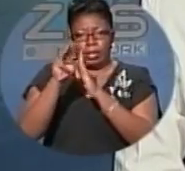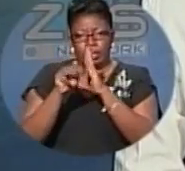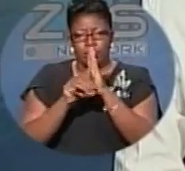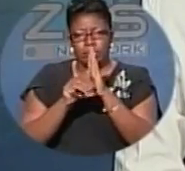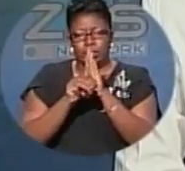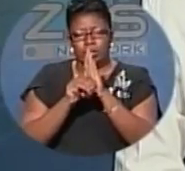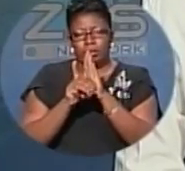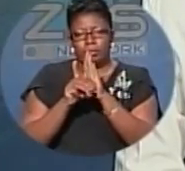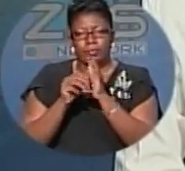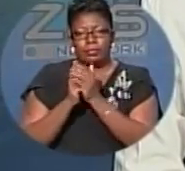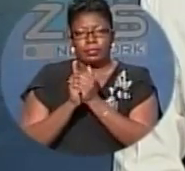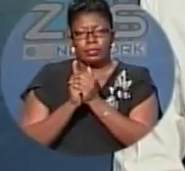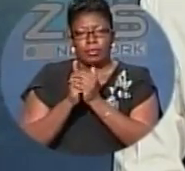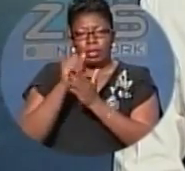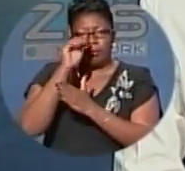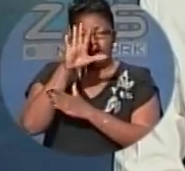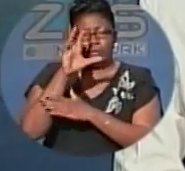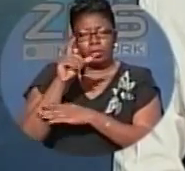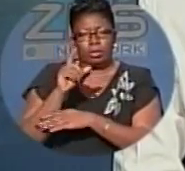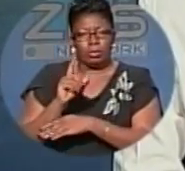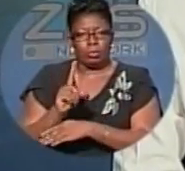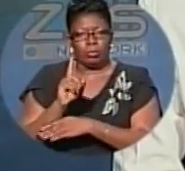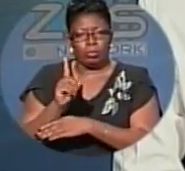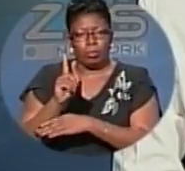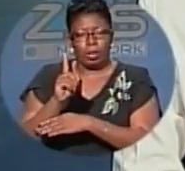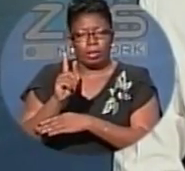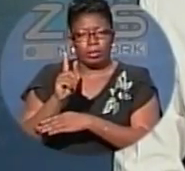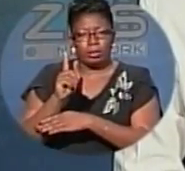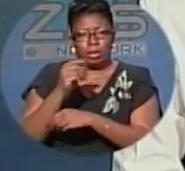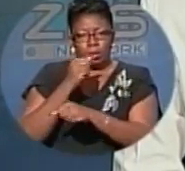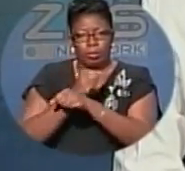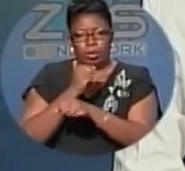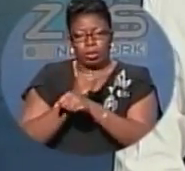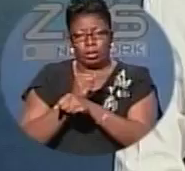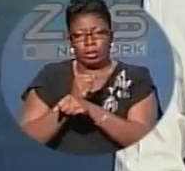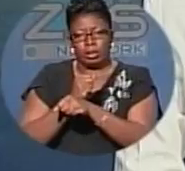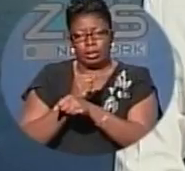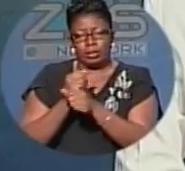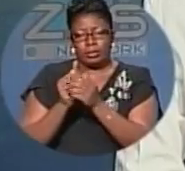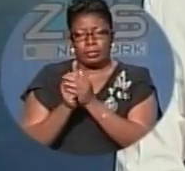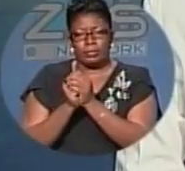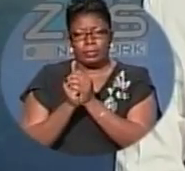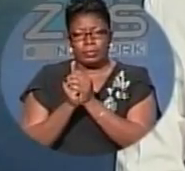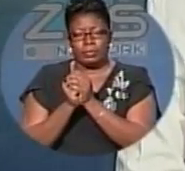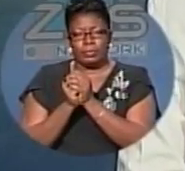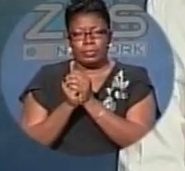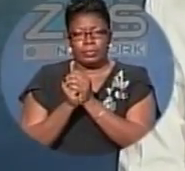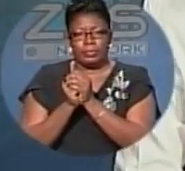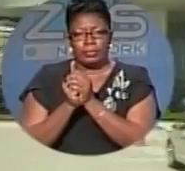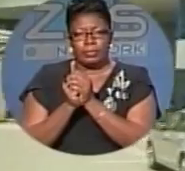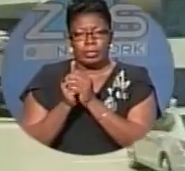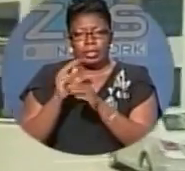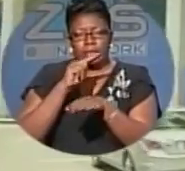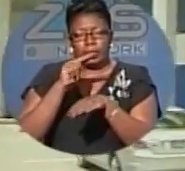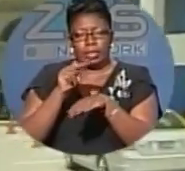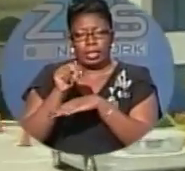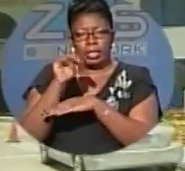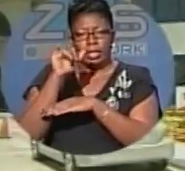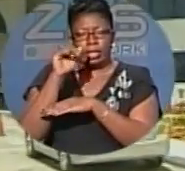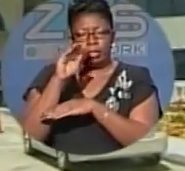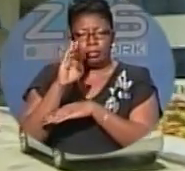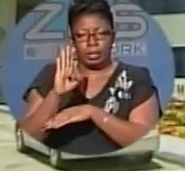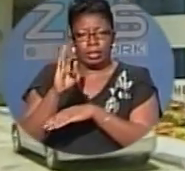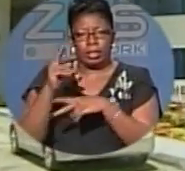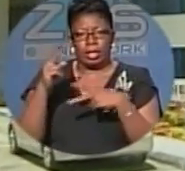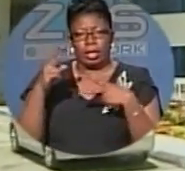51 honorees were recognized during an awards ceremony at Government House. Oprah Roach has more. The National Insurance Board